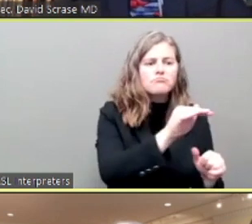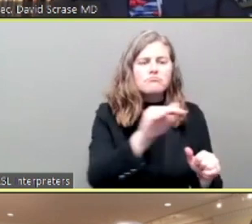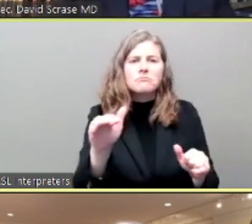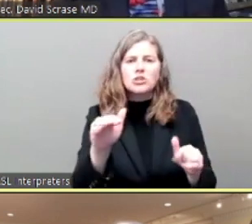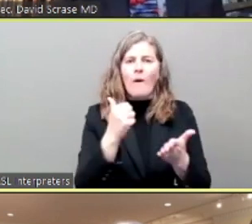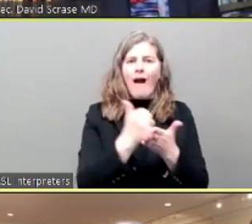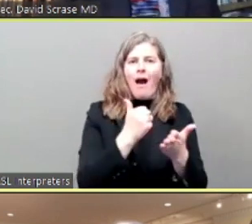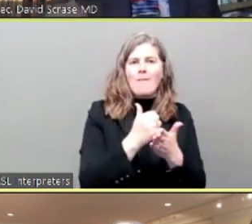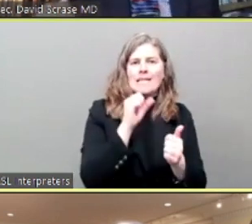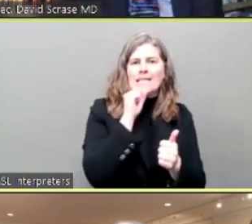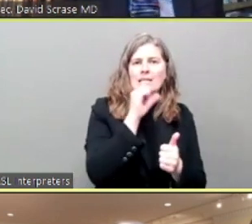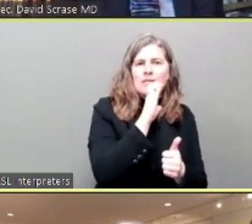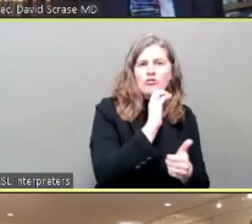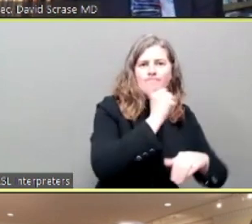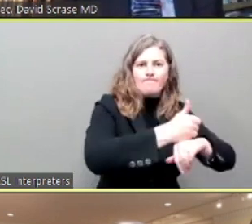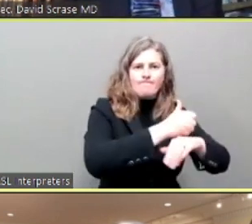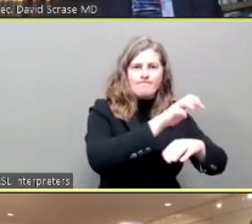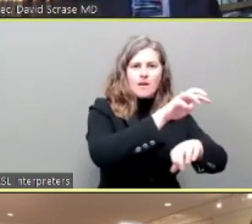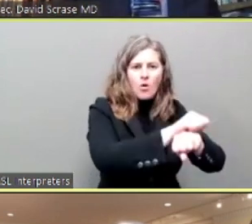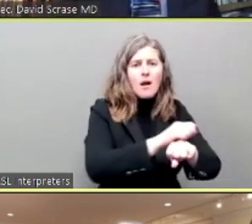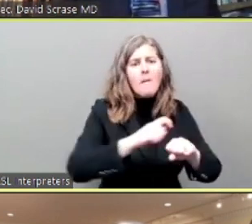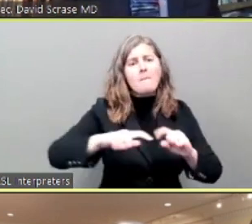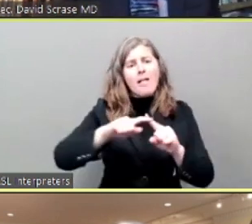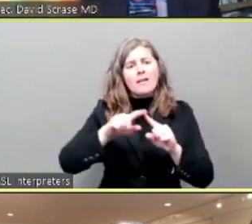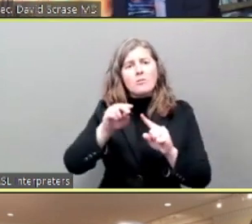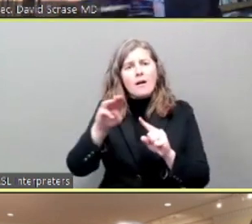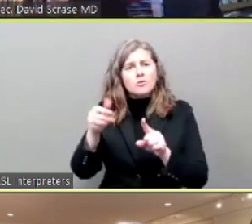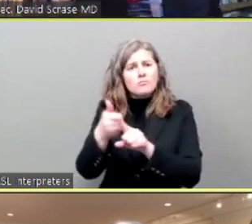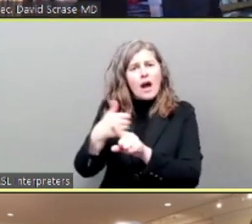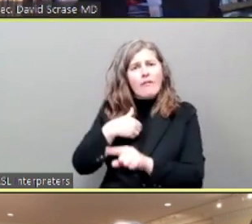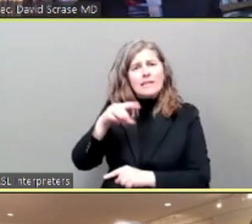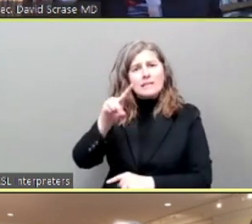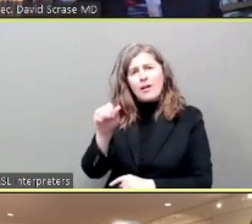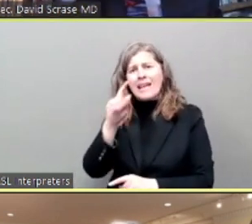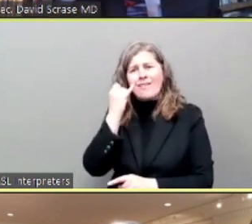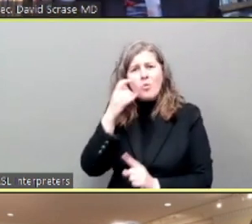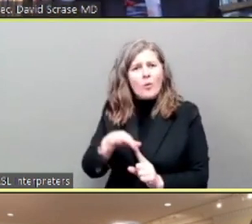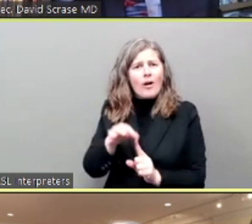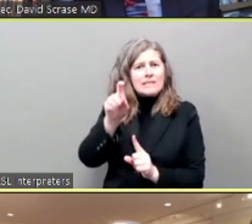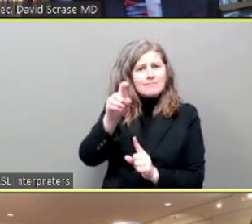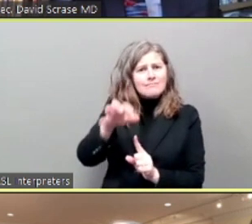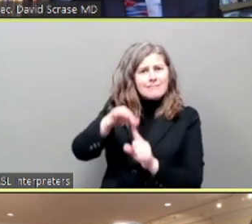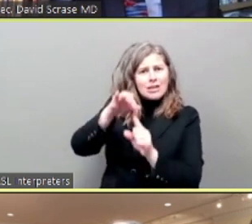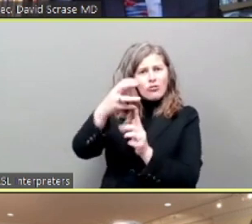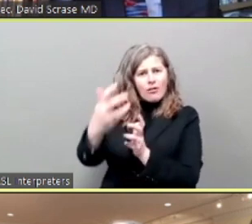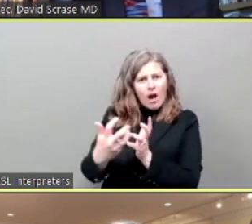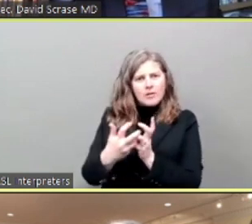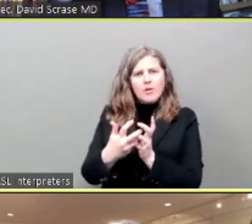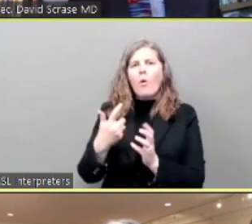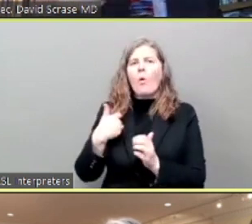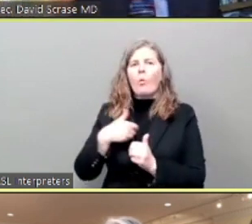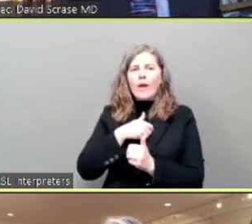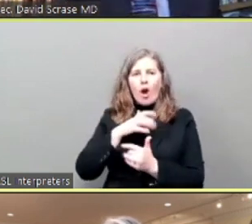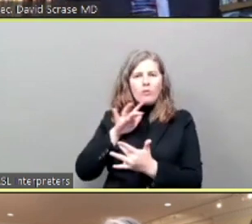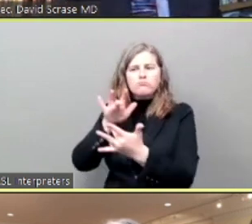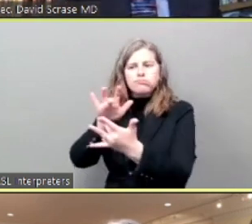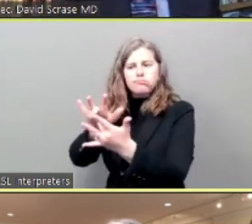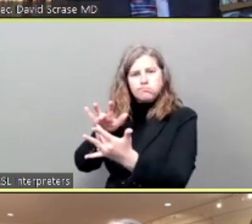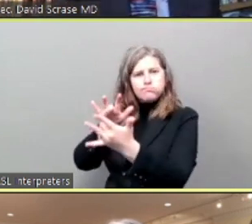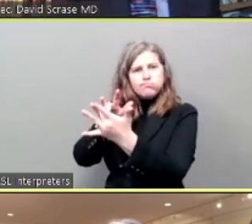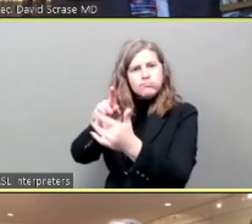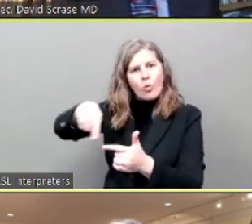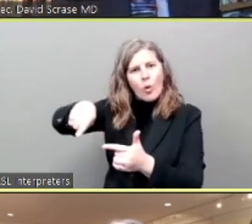also New Mexicans with disabilities and anyone who requires special accommodations. So we are also reaching out to that community to get